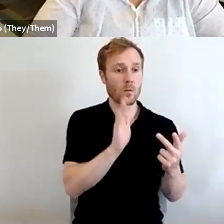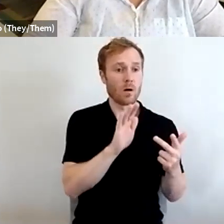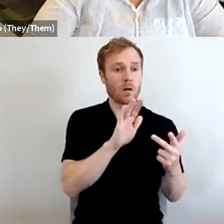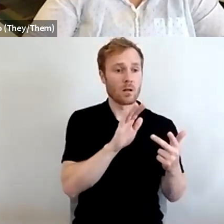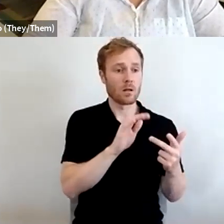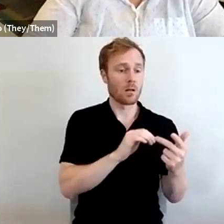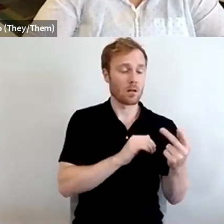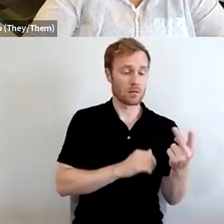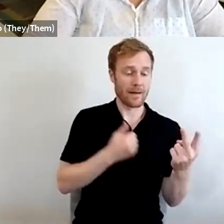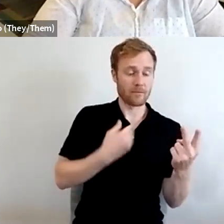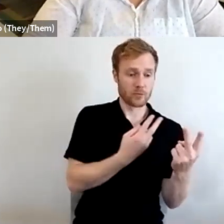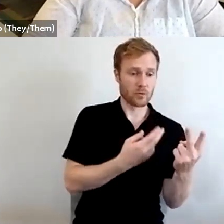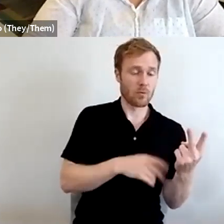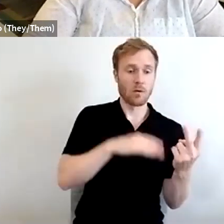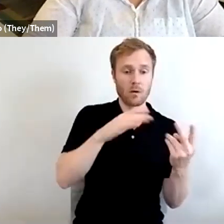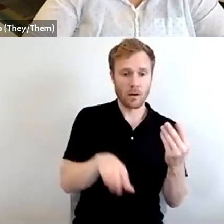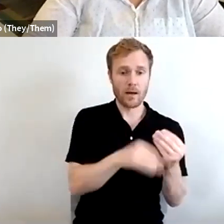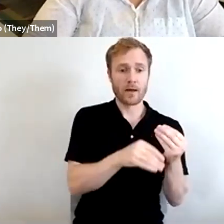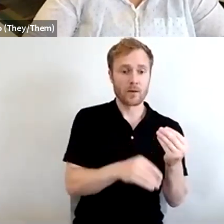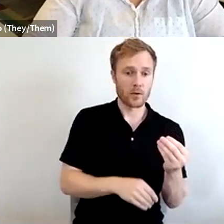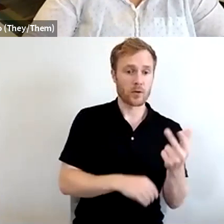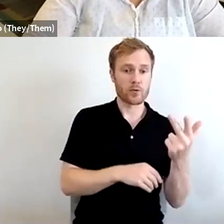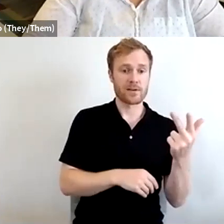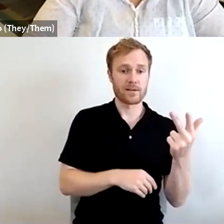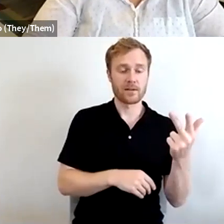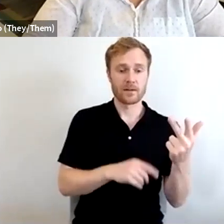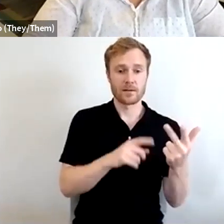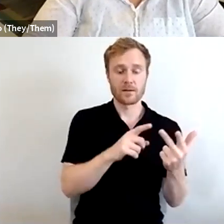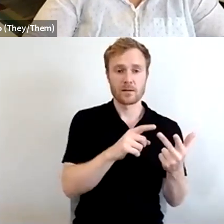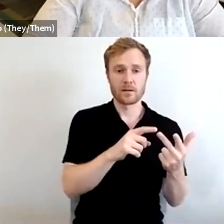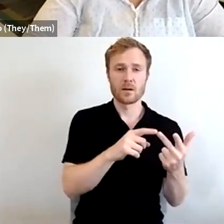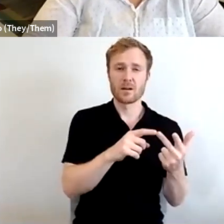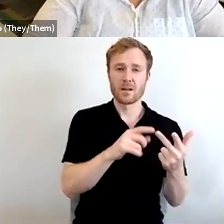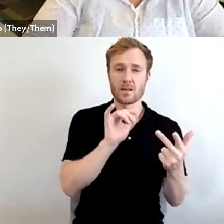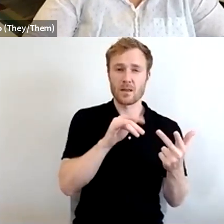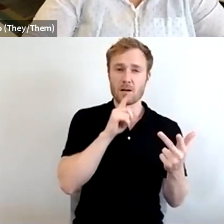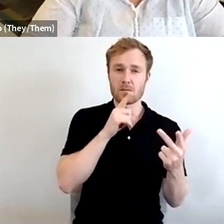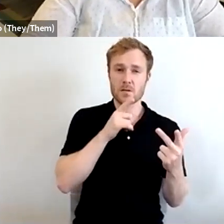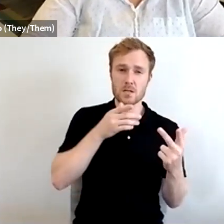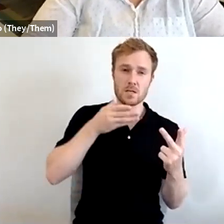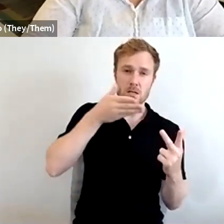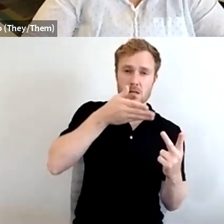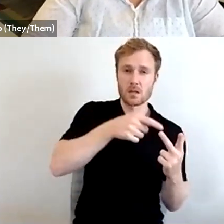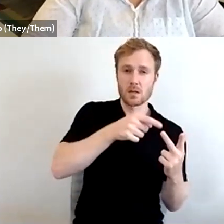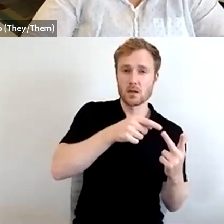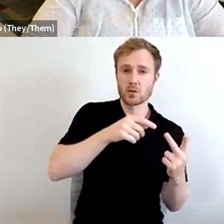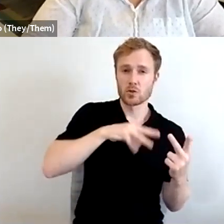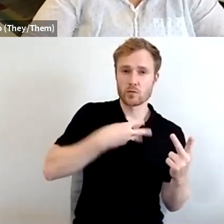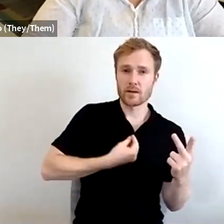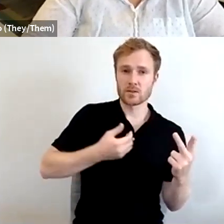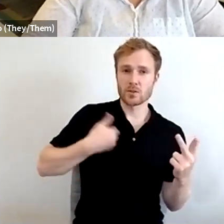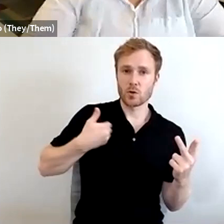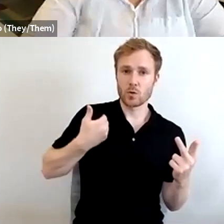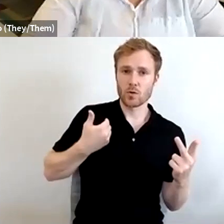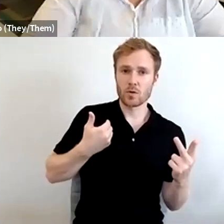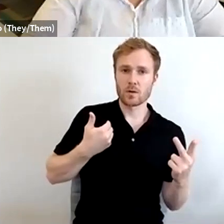targeting trans youth. It leaves people to target trans youth. And then some said that if you made